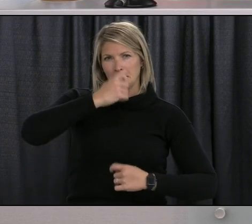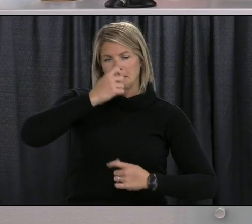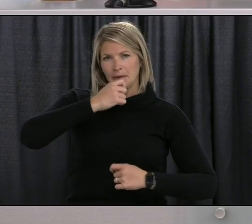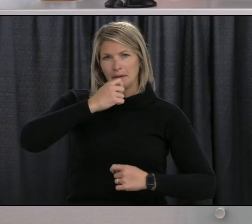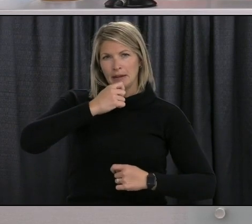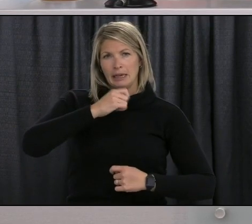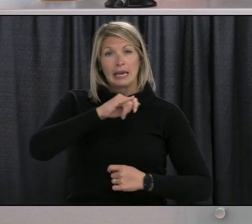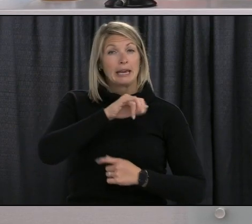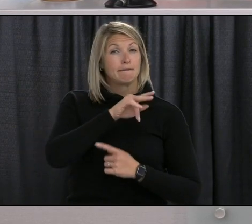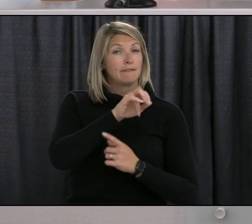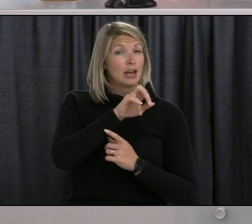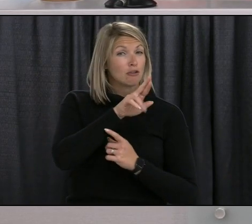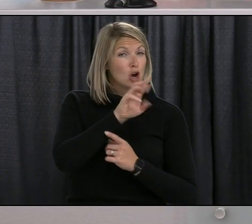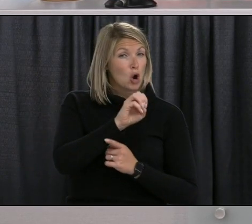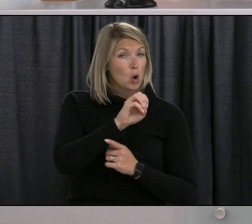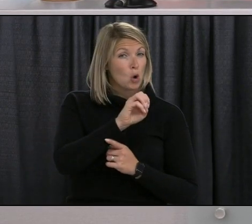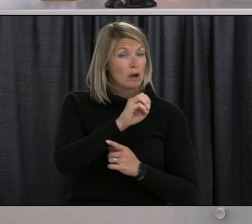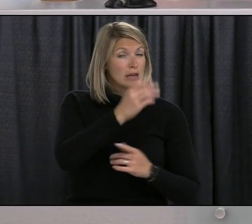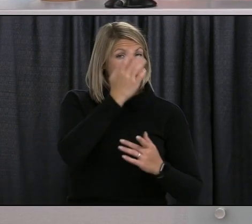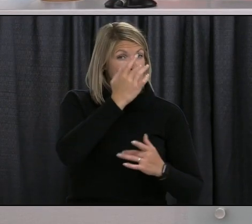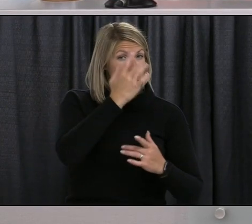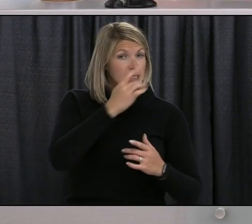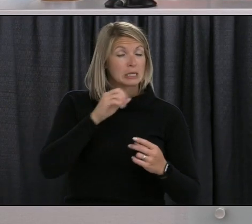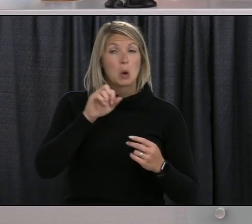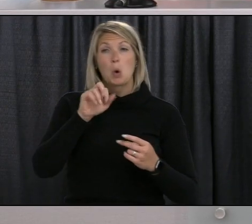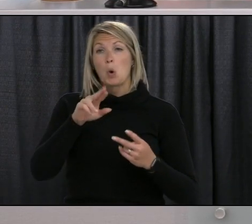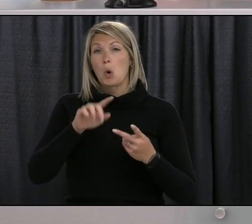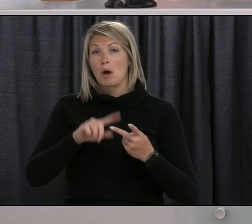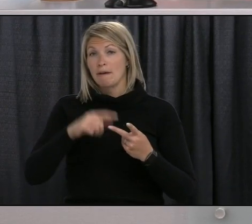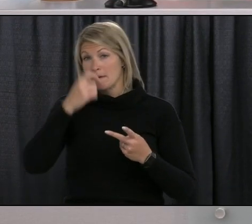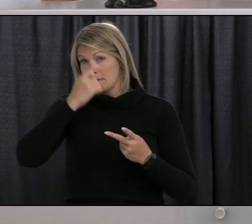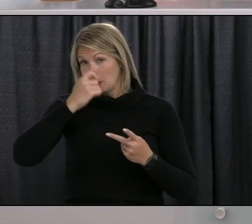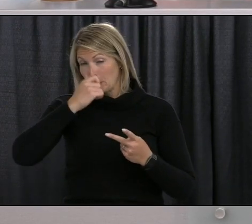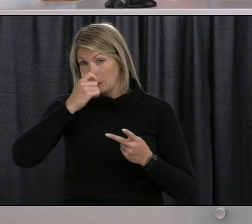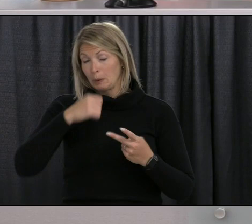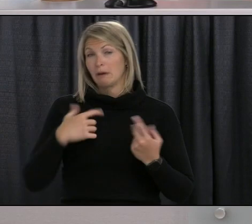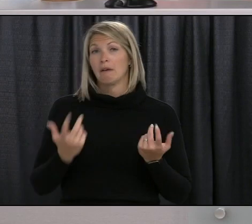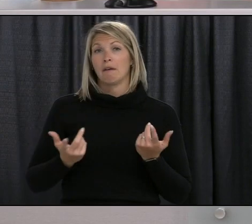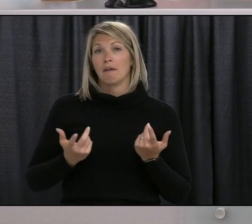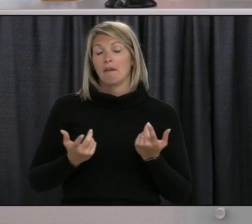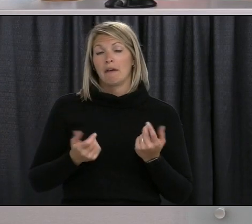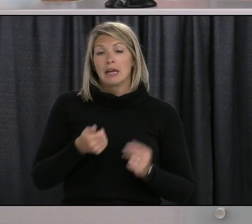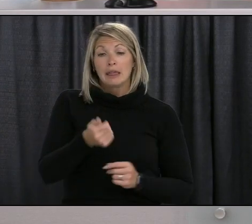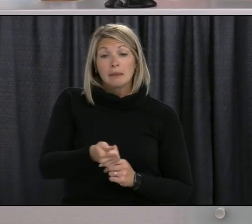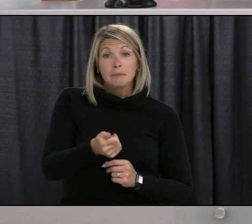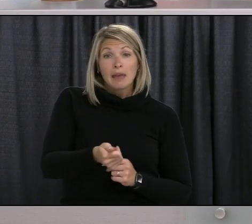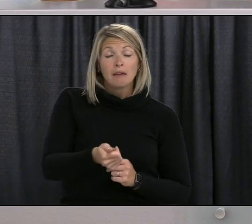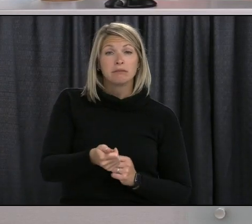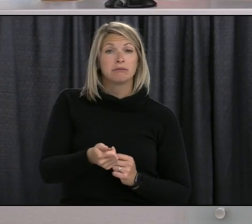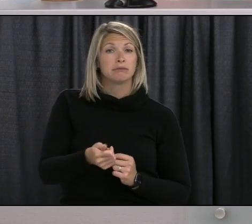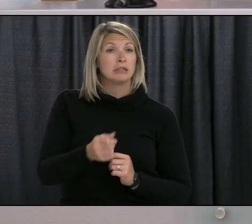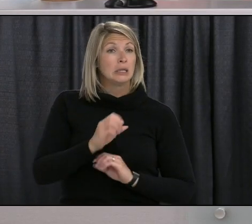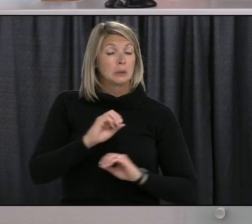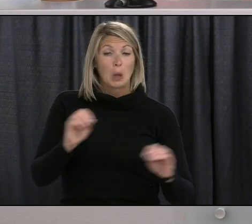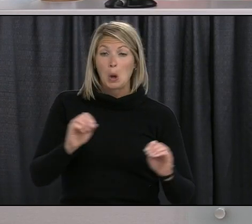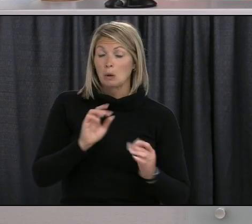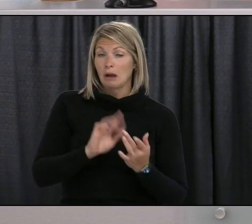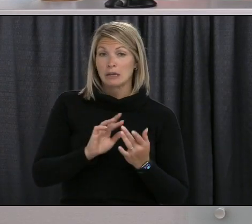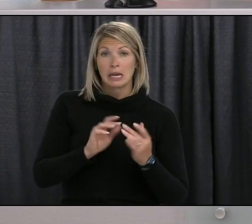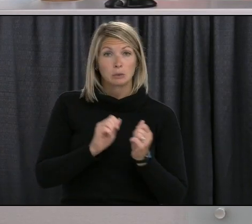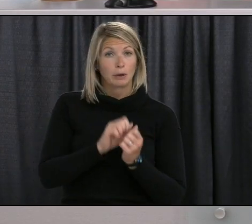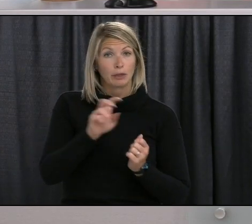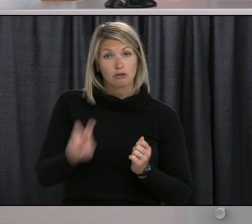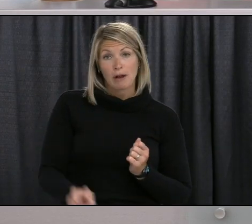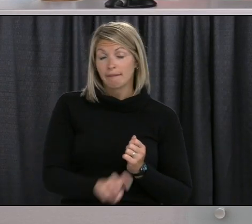seen any community spread since April, if a student has the sniffles, they haven't traveled, they haven't been in contact with someone who's traveled or someone who has